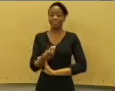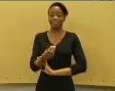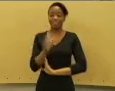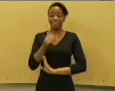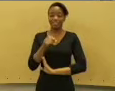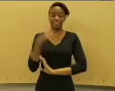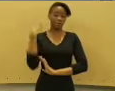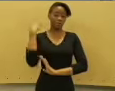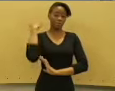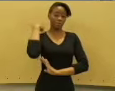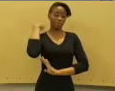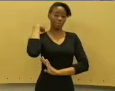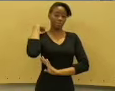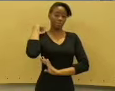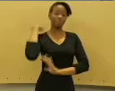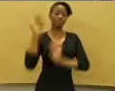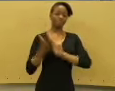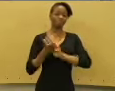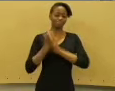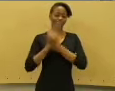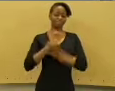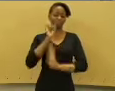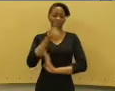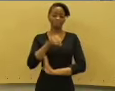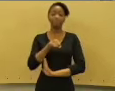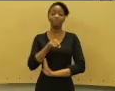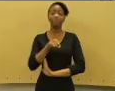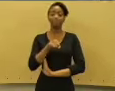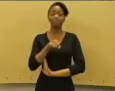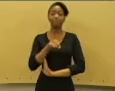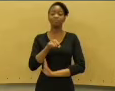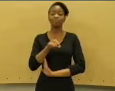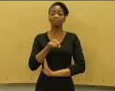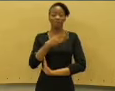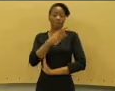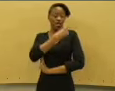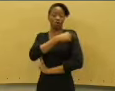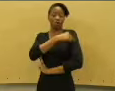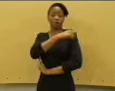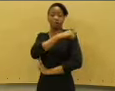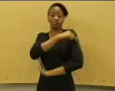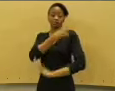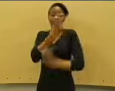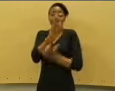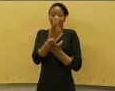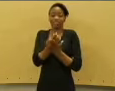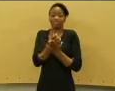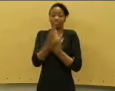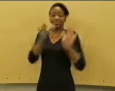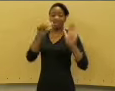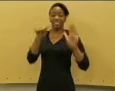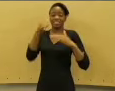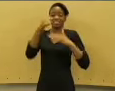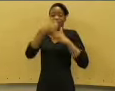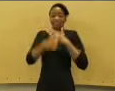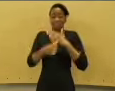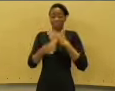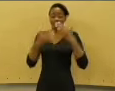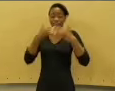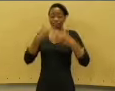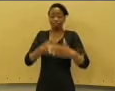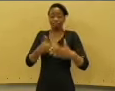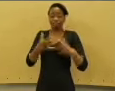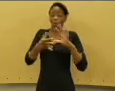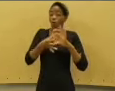spine. And when I left rehab, after, because I was there for 6 months, we were told, go